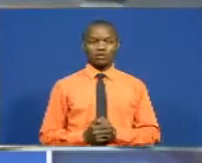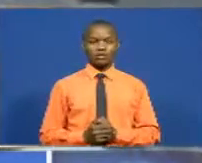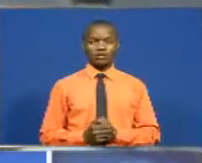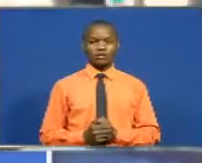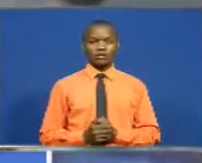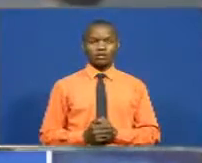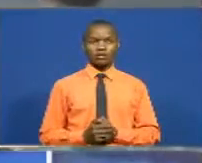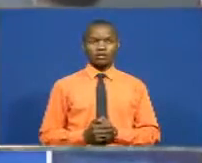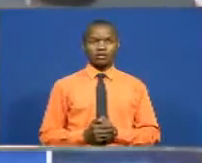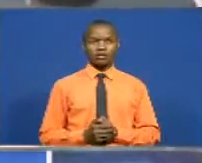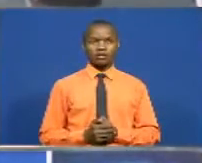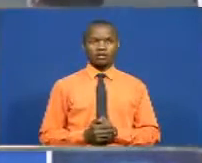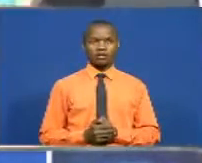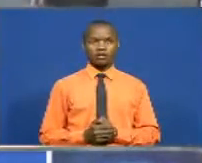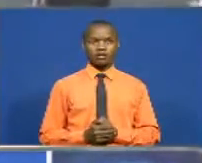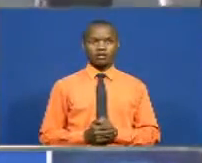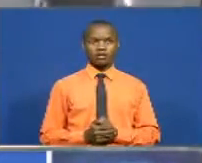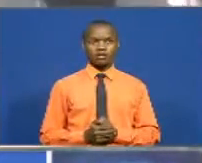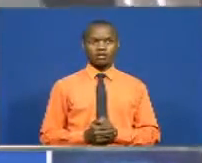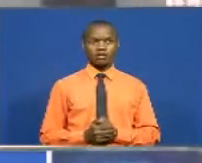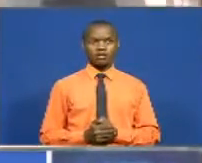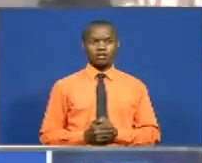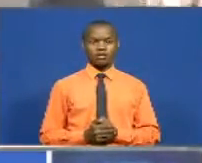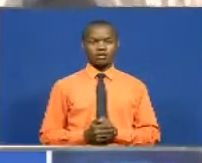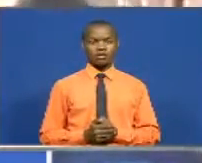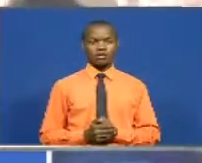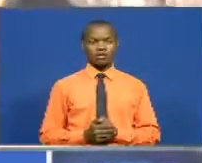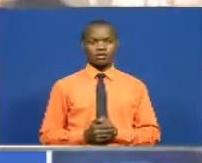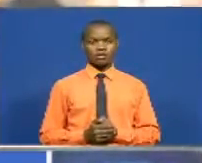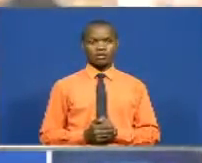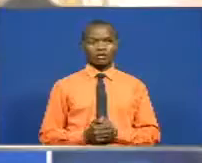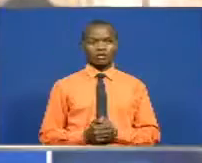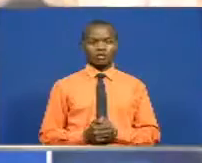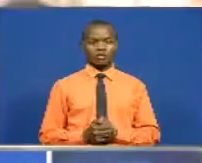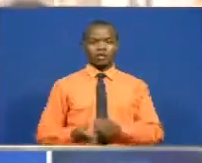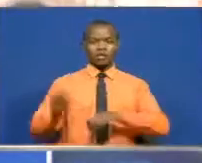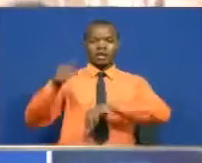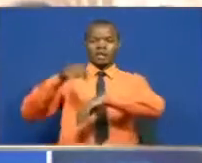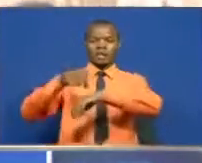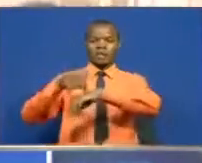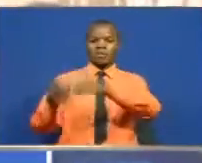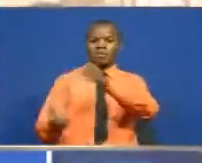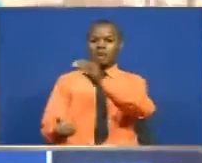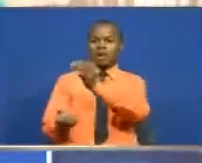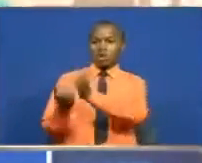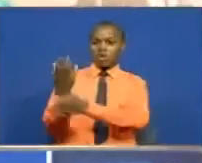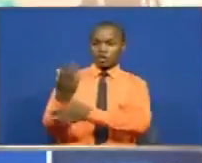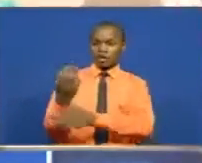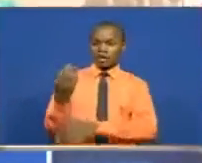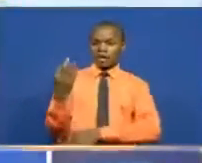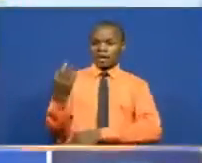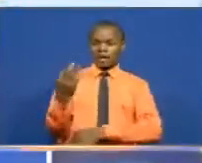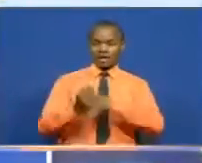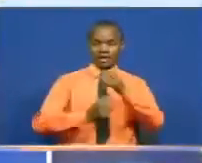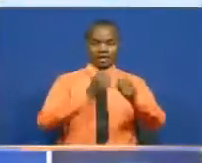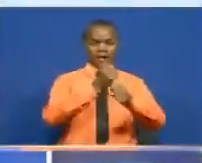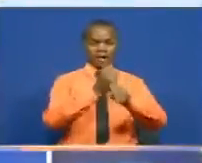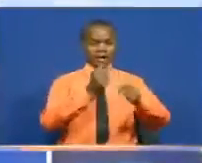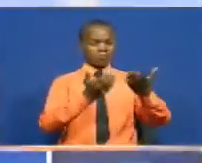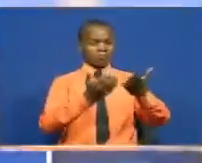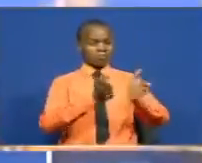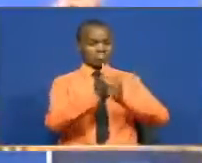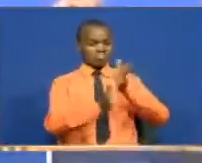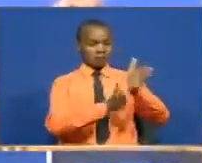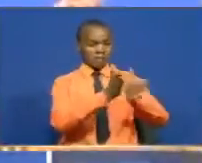COVID-19 Socio-Economic Reengineering Recovery Strategy. The launch of the three-year Socio-Economic Reengineering Recovery